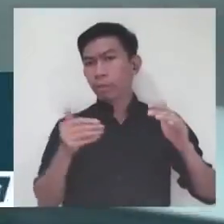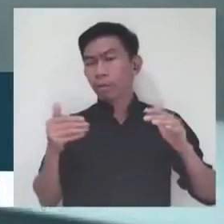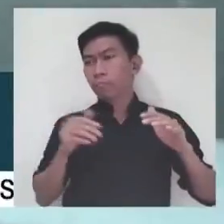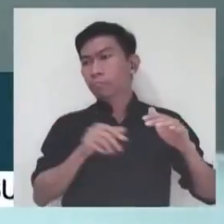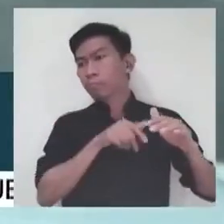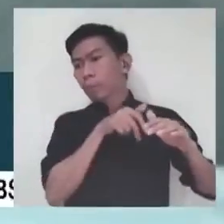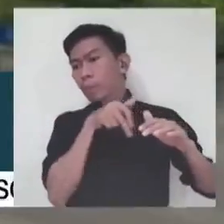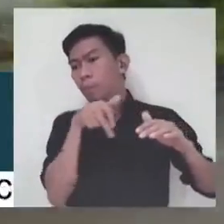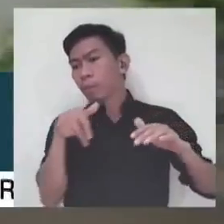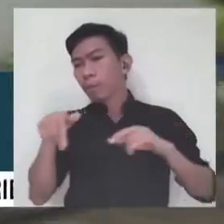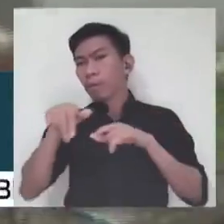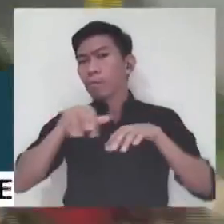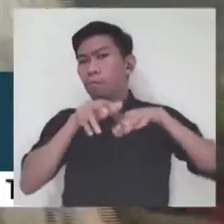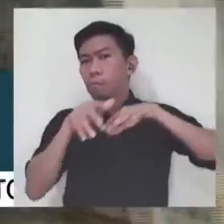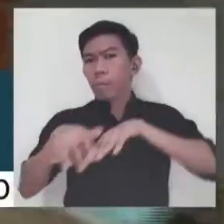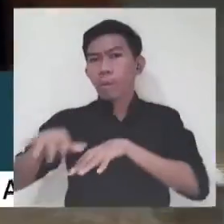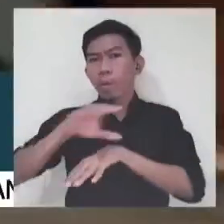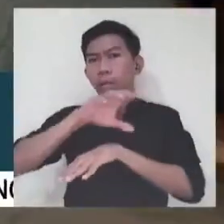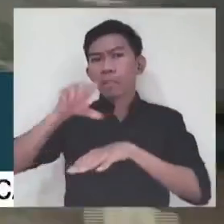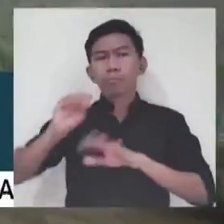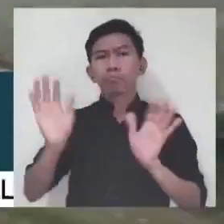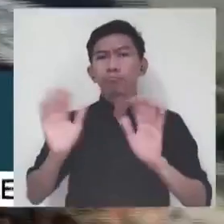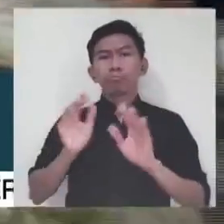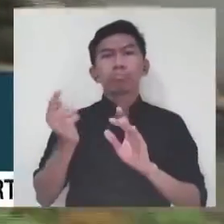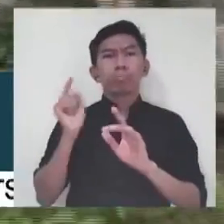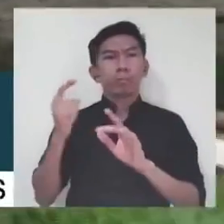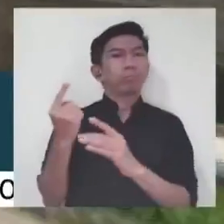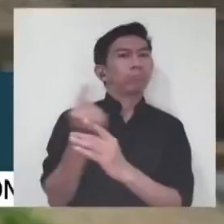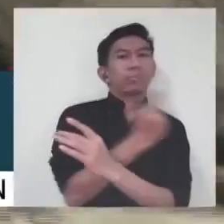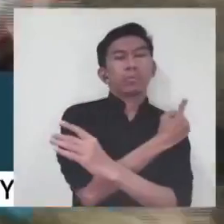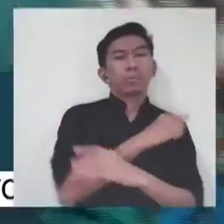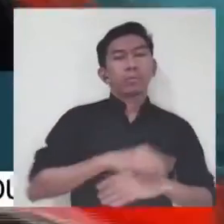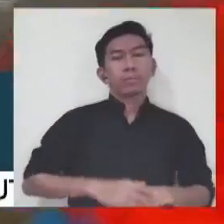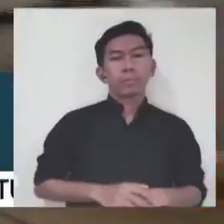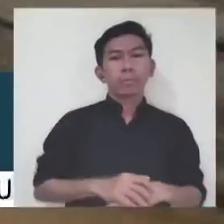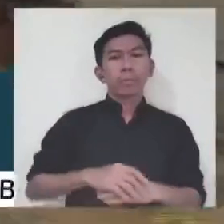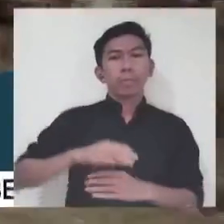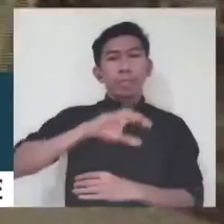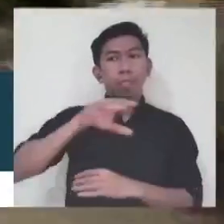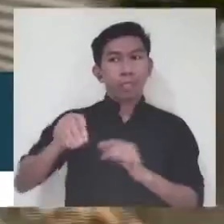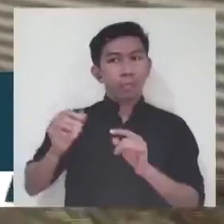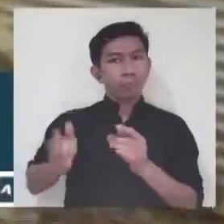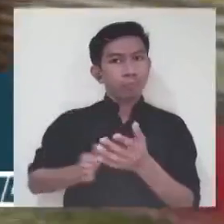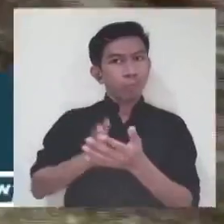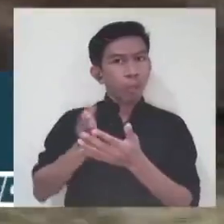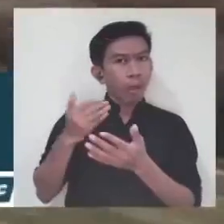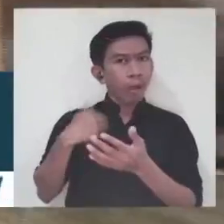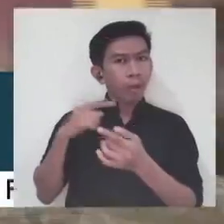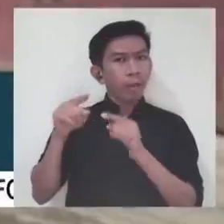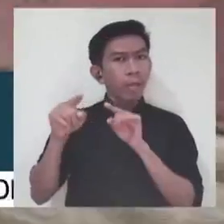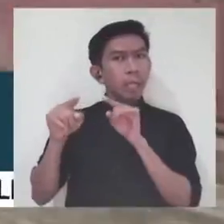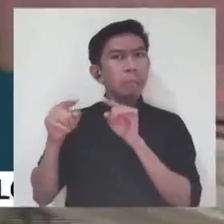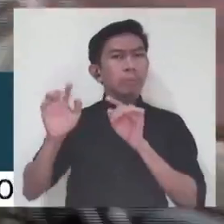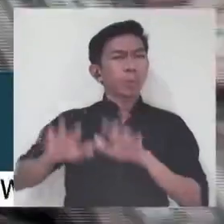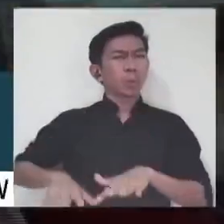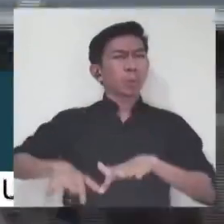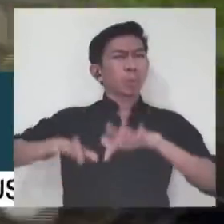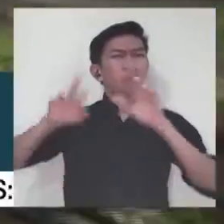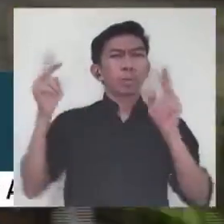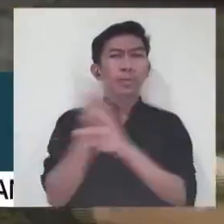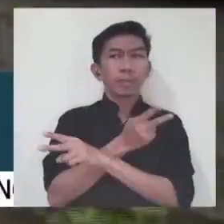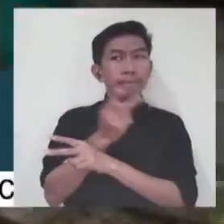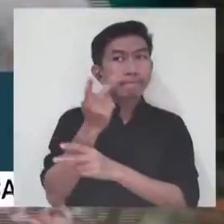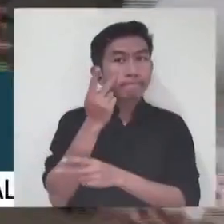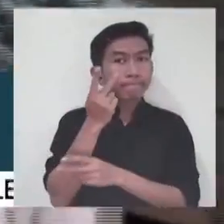en route to Abulug in Cagayan following reports of extreme flooding to find out how the residents are getting by.